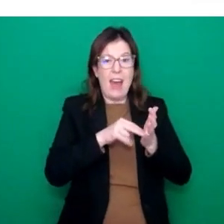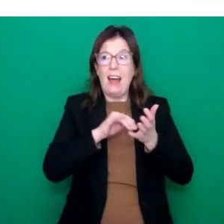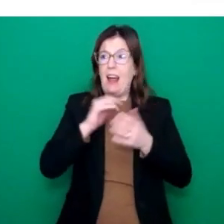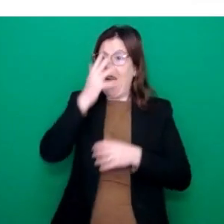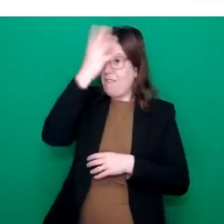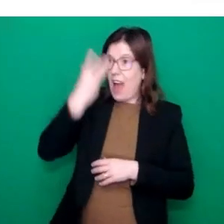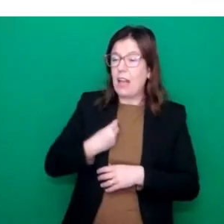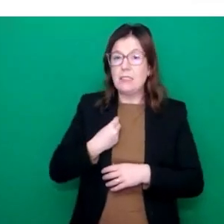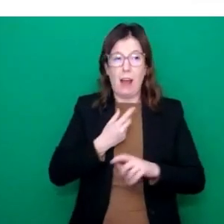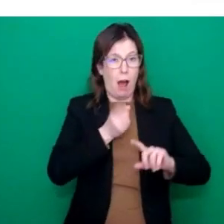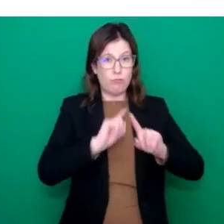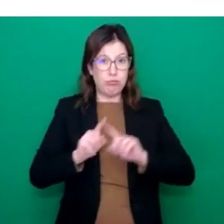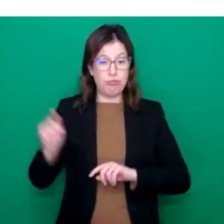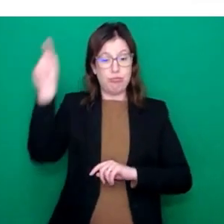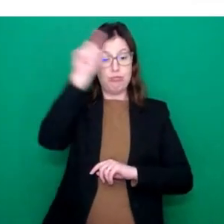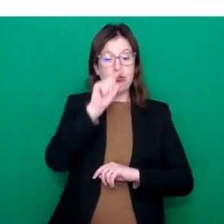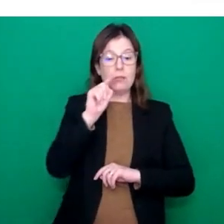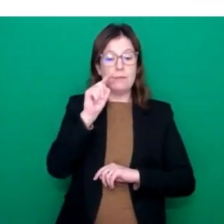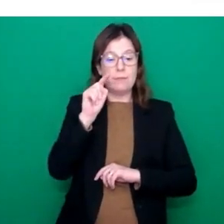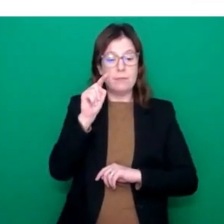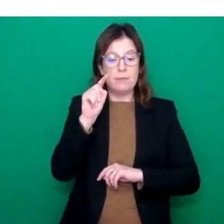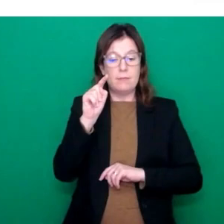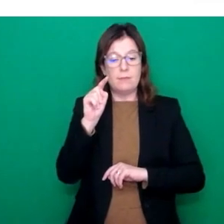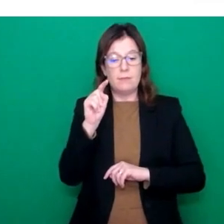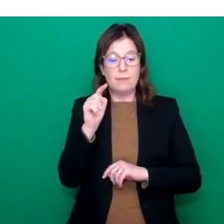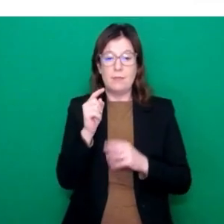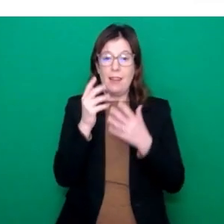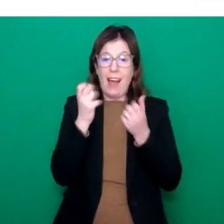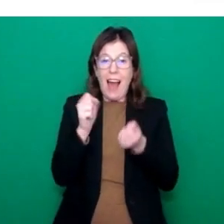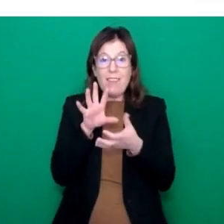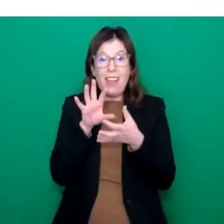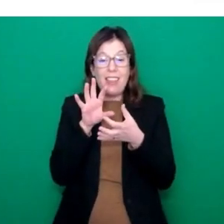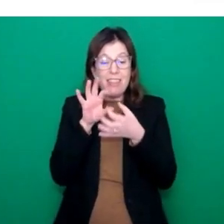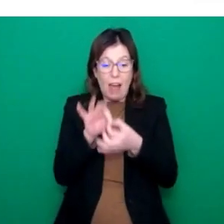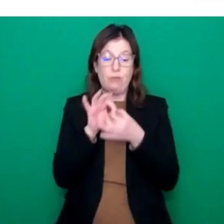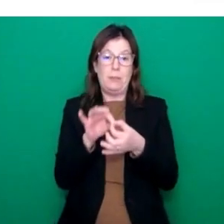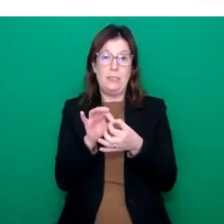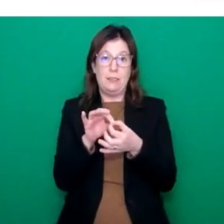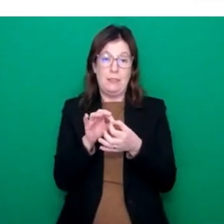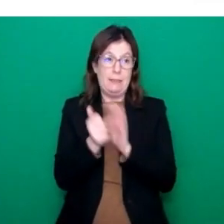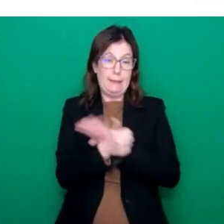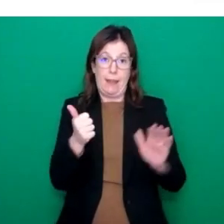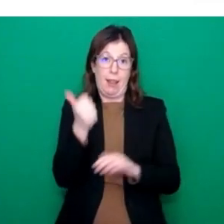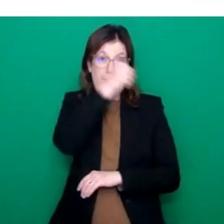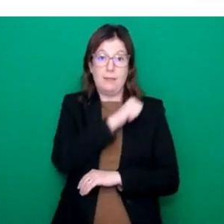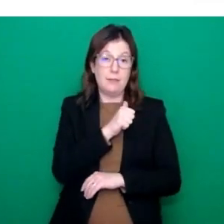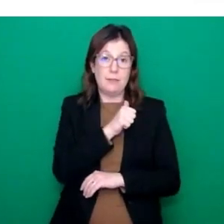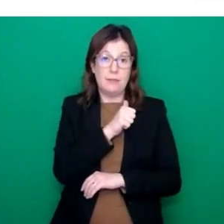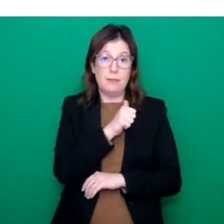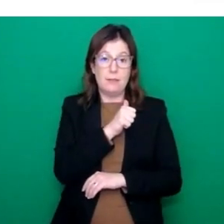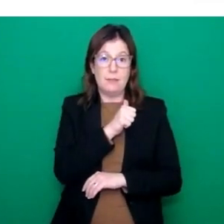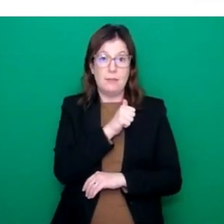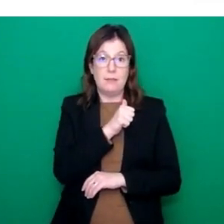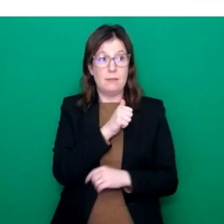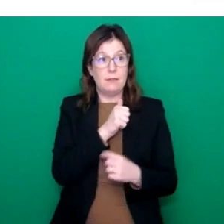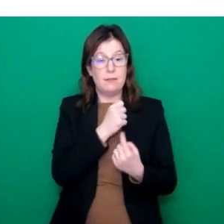Afghanistan. We have such skilled therapists and psychologists within services who just might